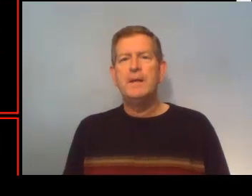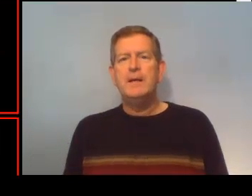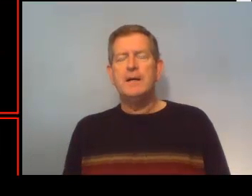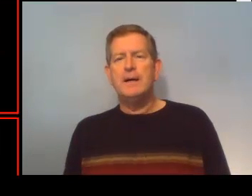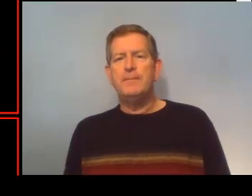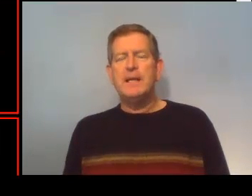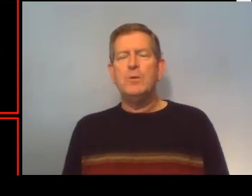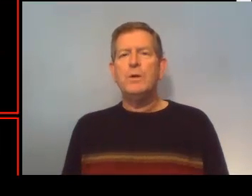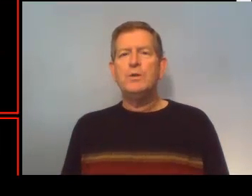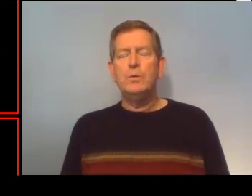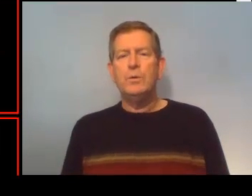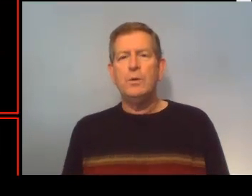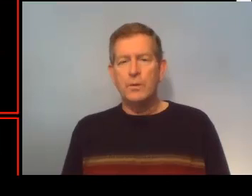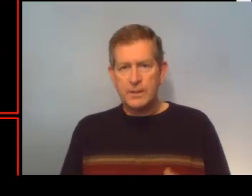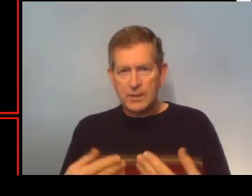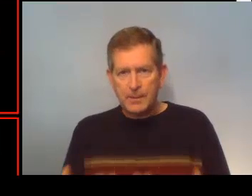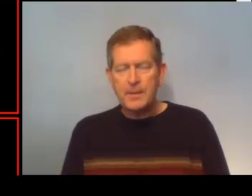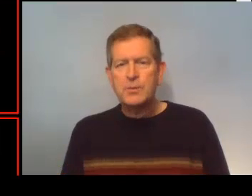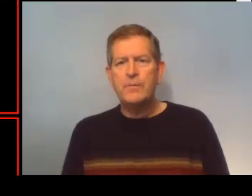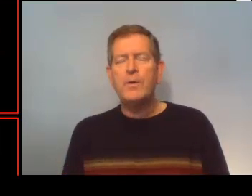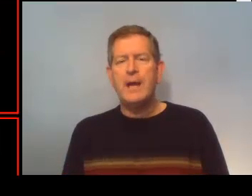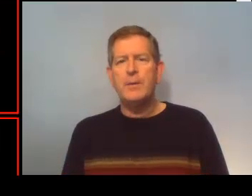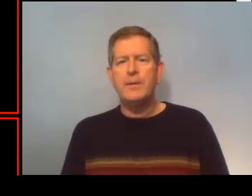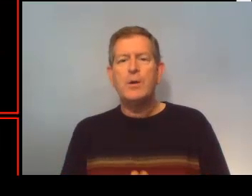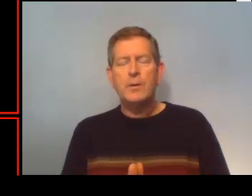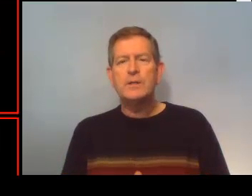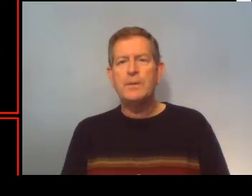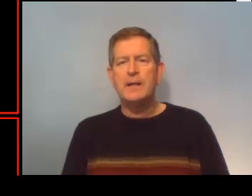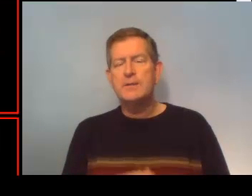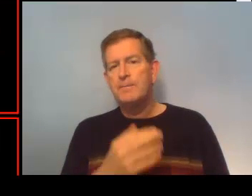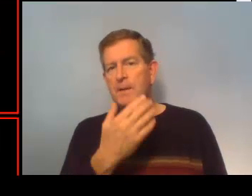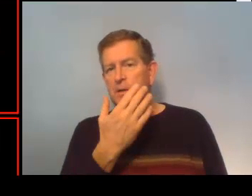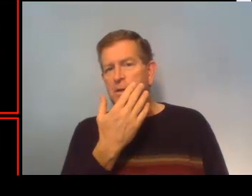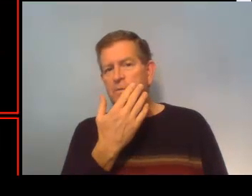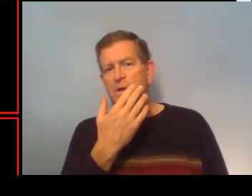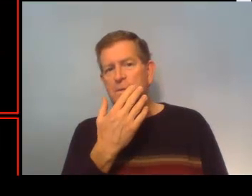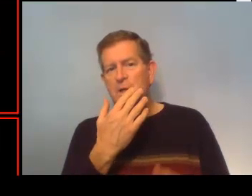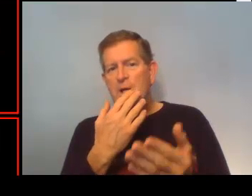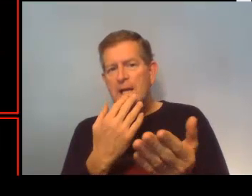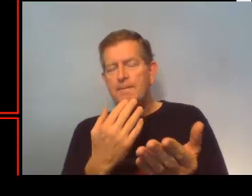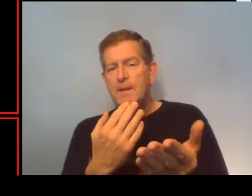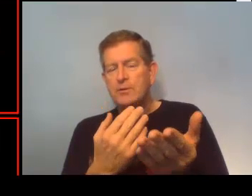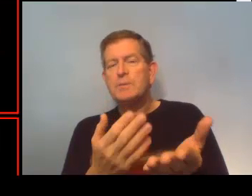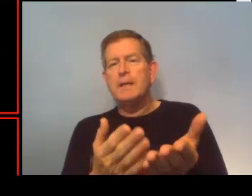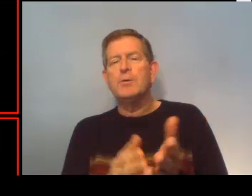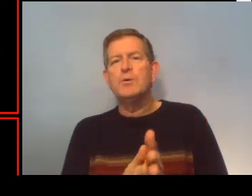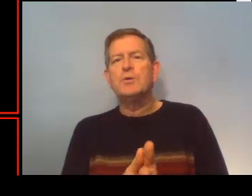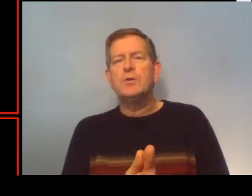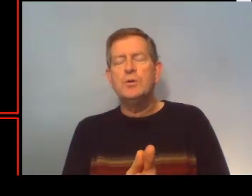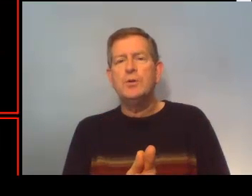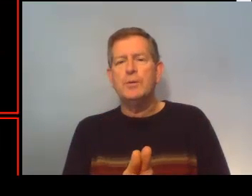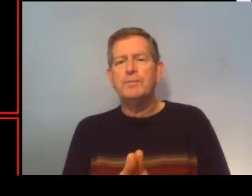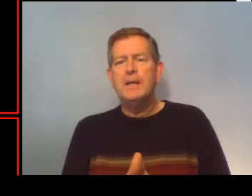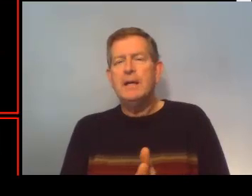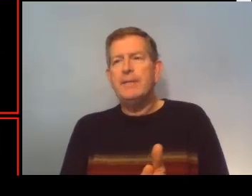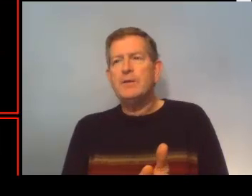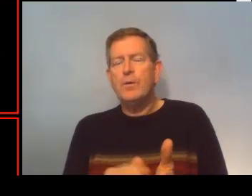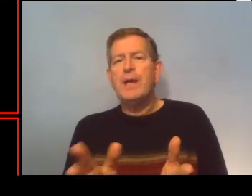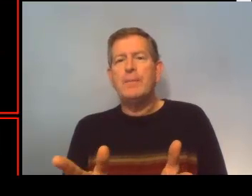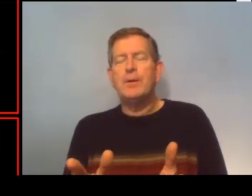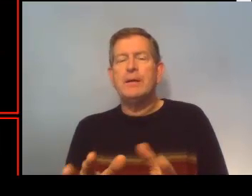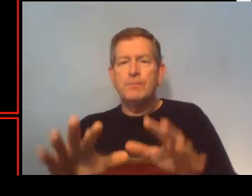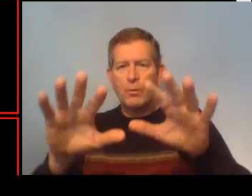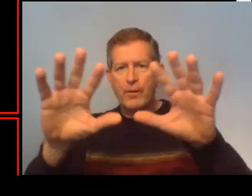one. In which you learn supplementary vocabulary that corresponds to the verbs that have just been introduced to you. And